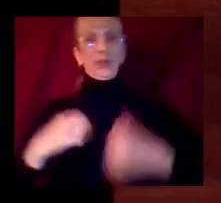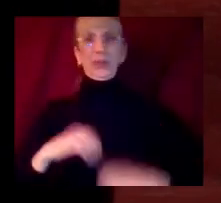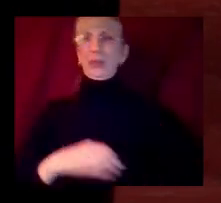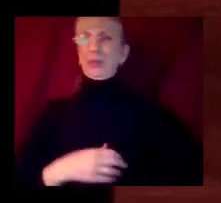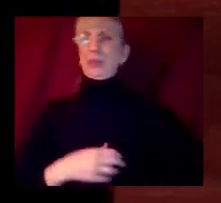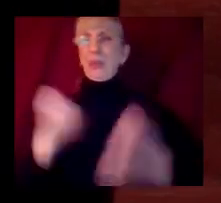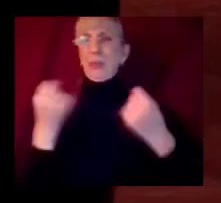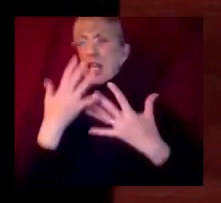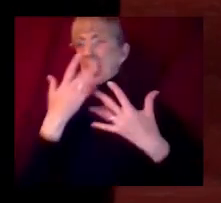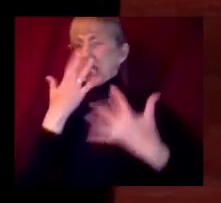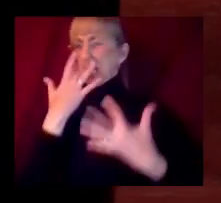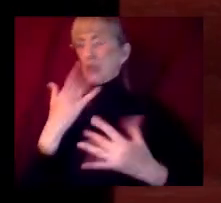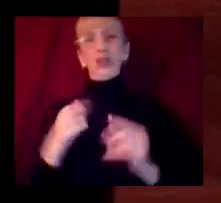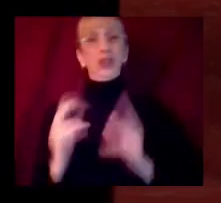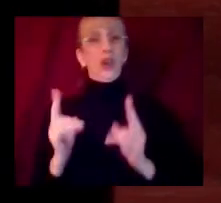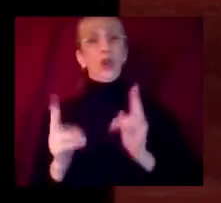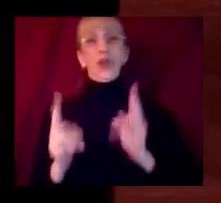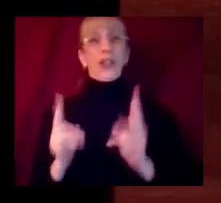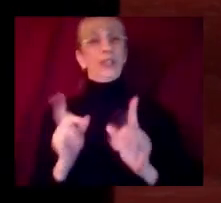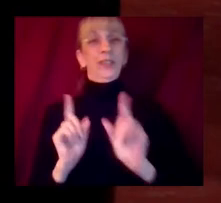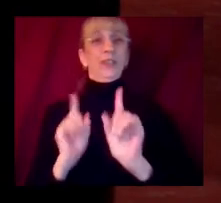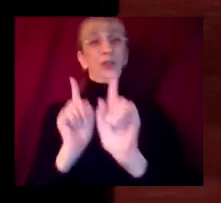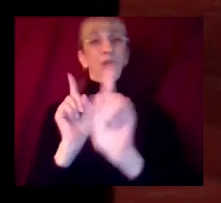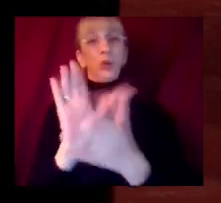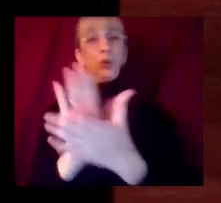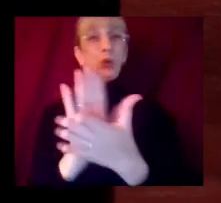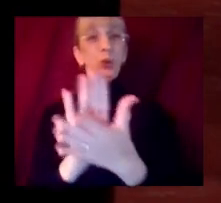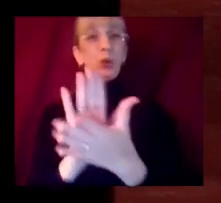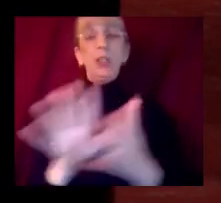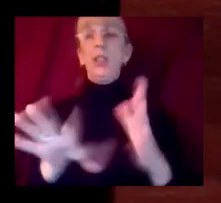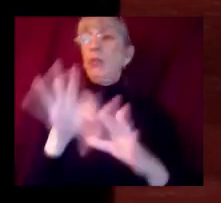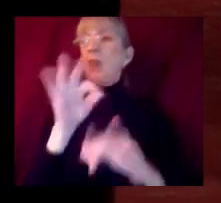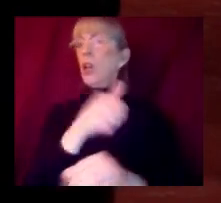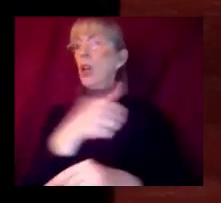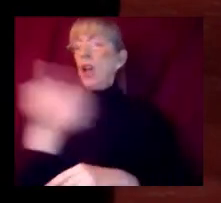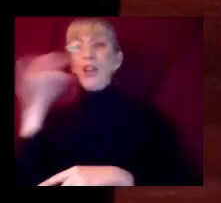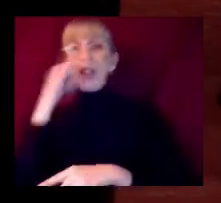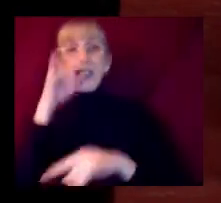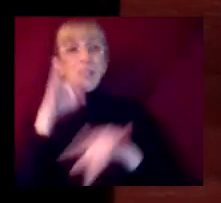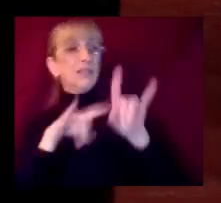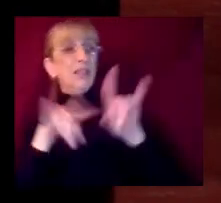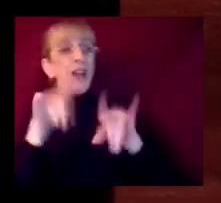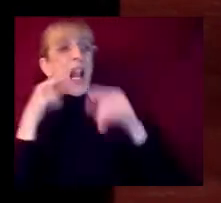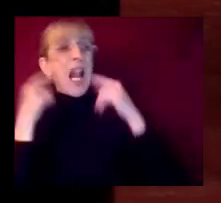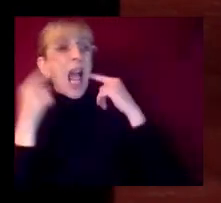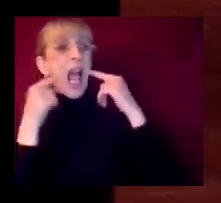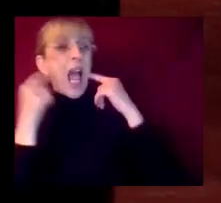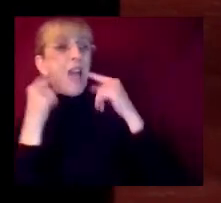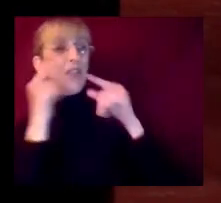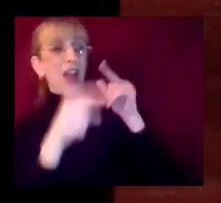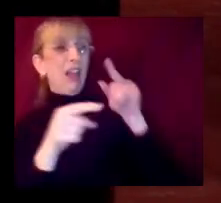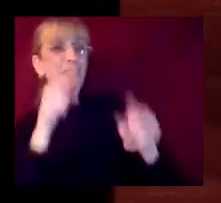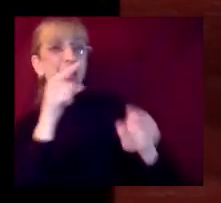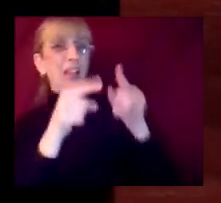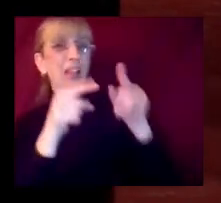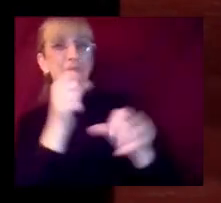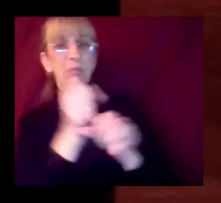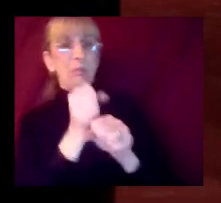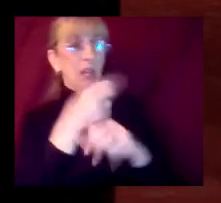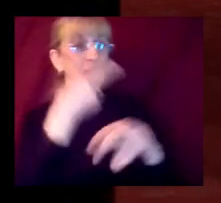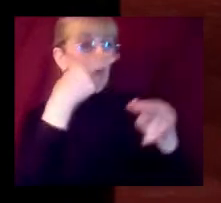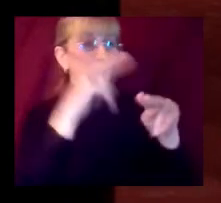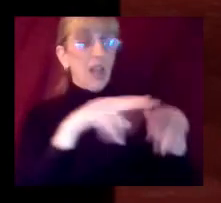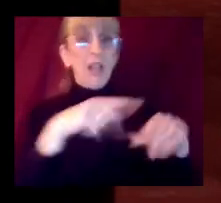school just to find the others laughing and making fun of me in my coat of